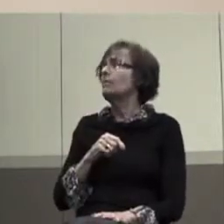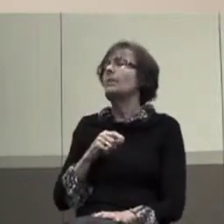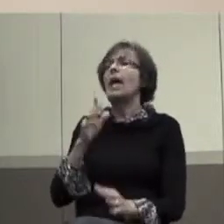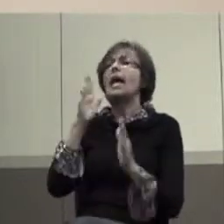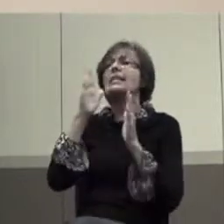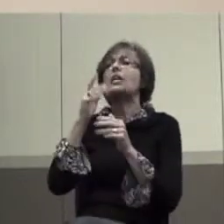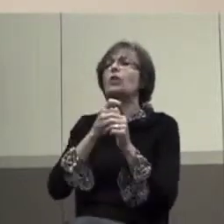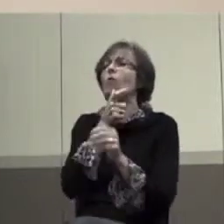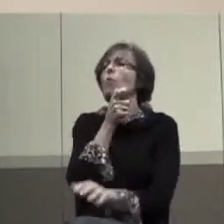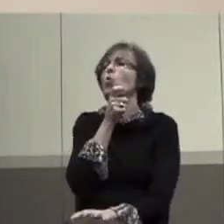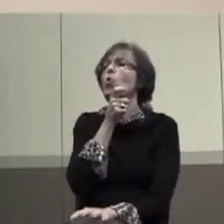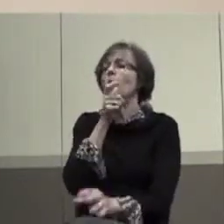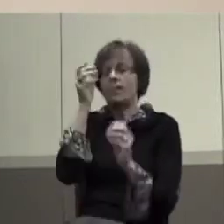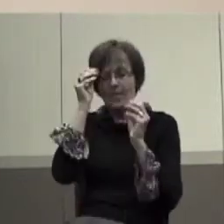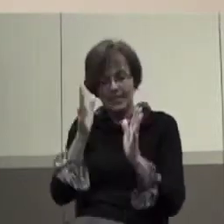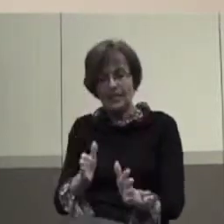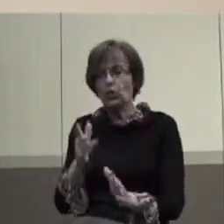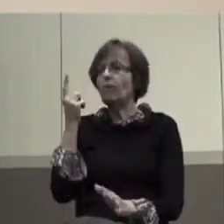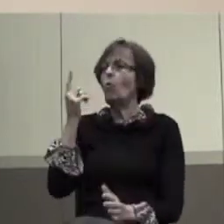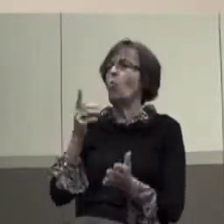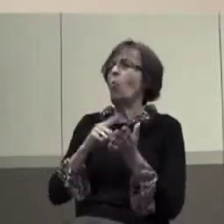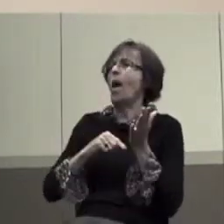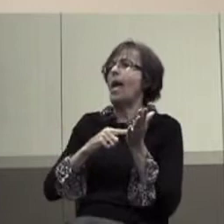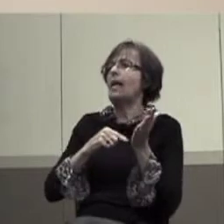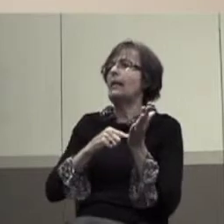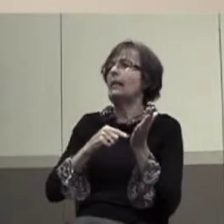From who? For what?